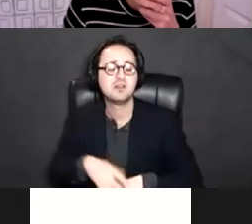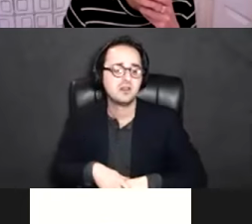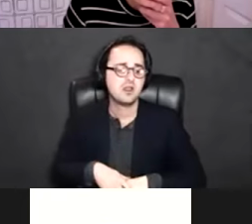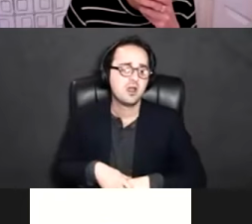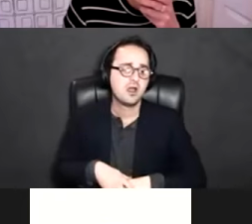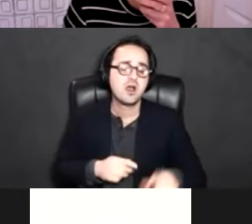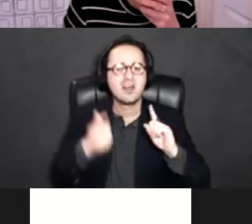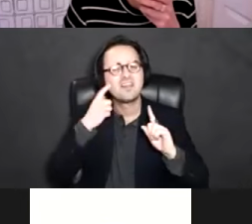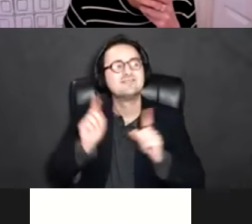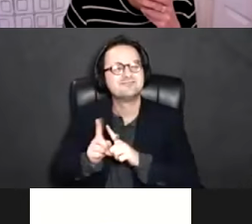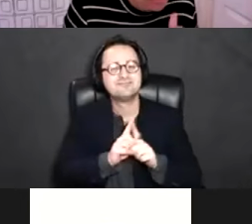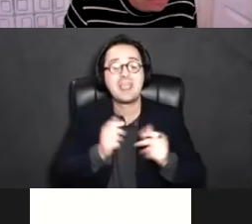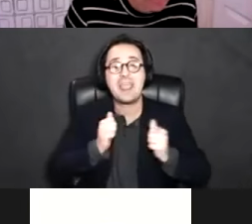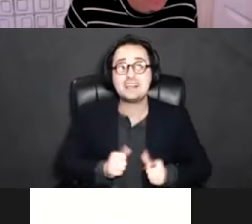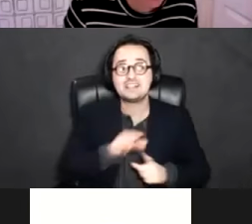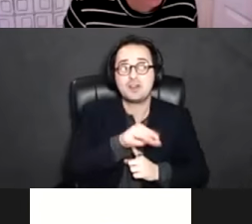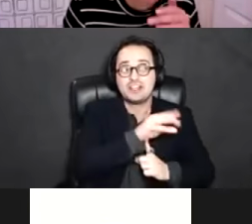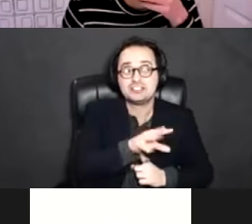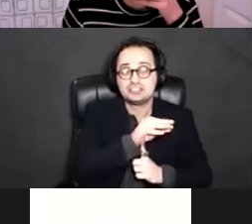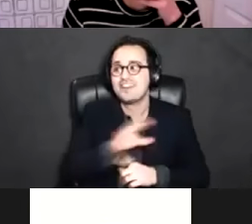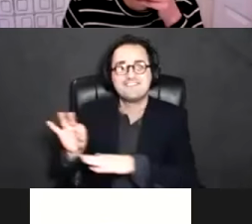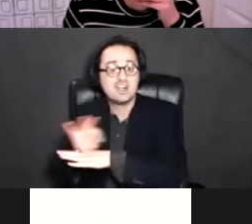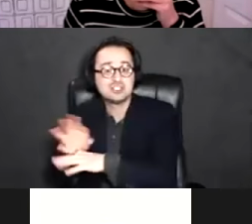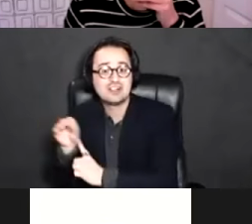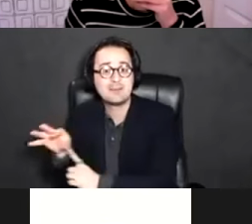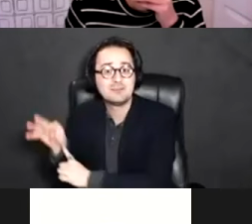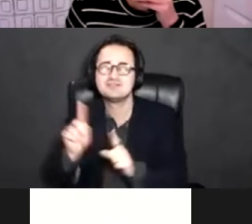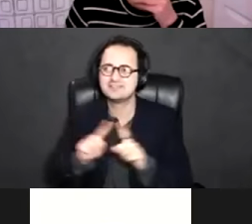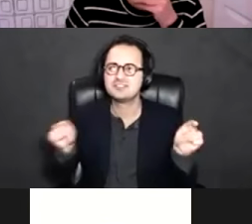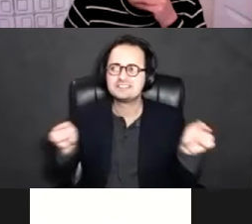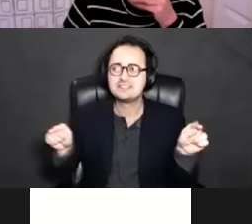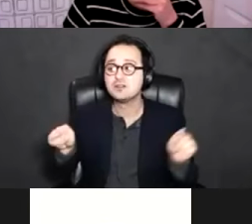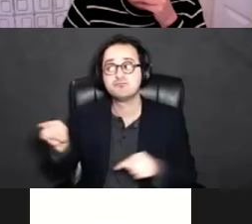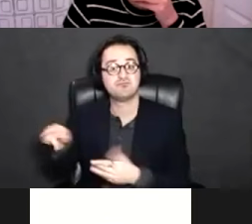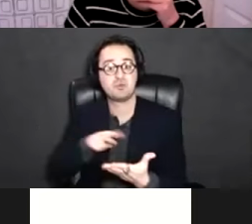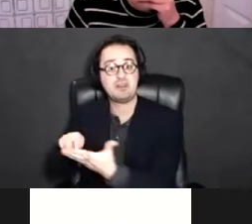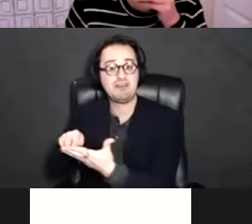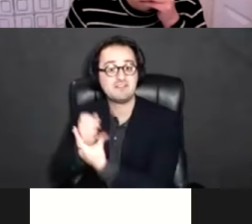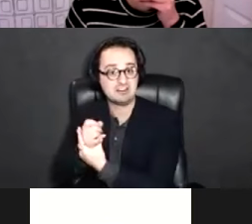between anatomical imaging and functional imaging, and like, you know, over a reading intervention, if you're doing